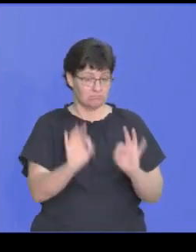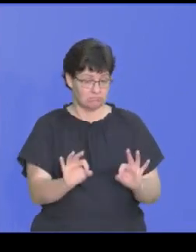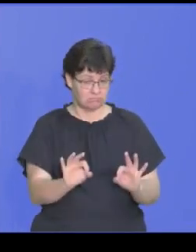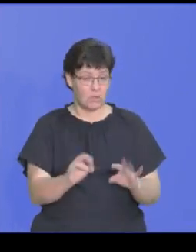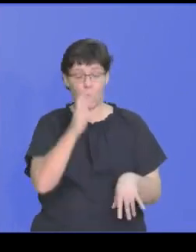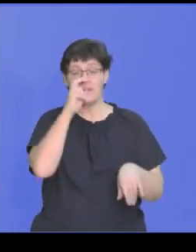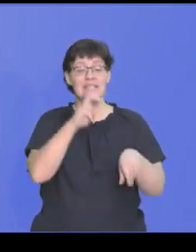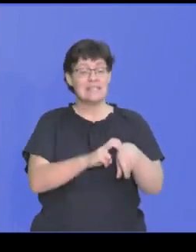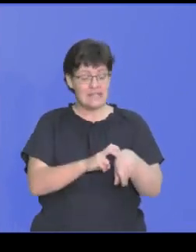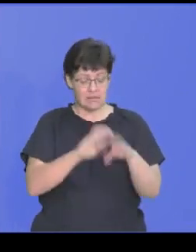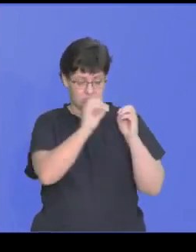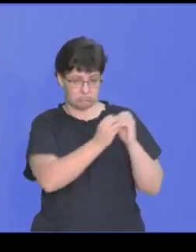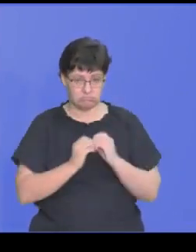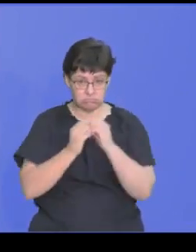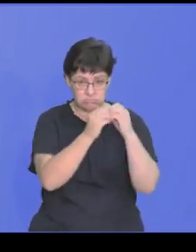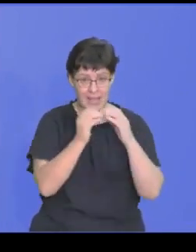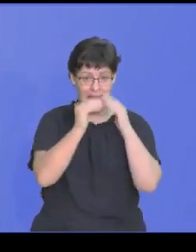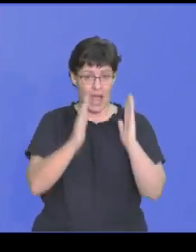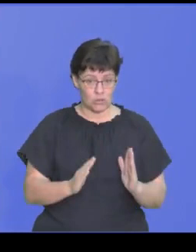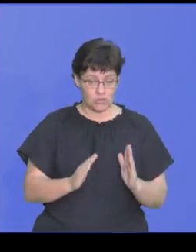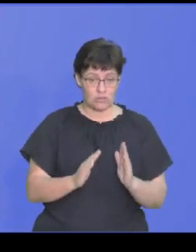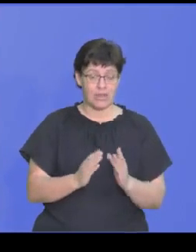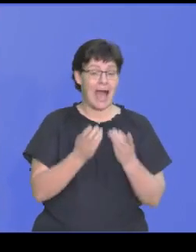correctly, he needed to do renovations for